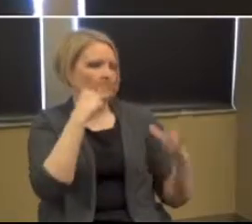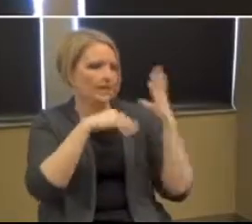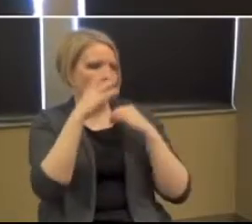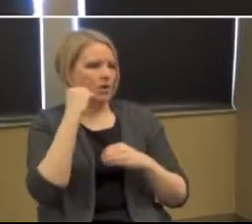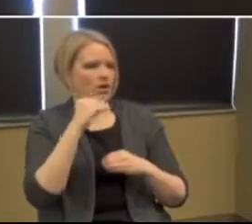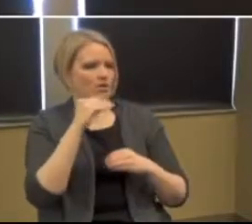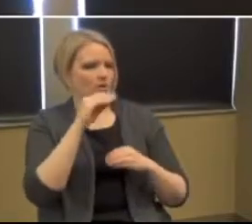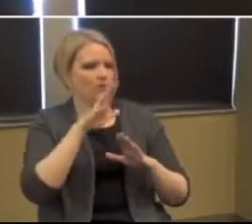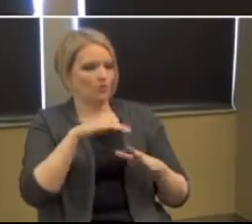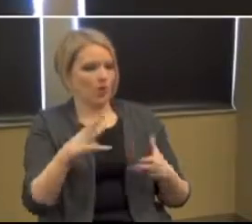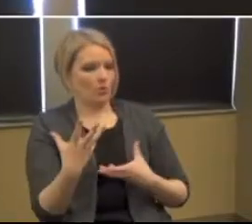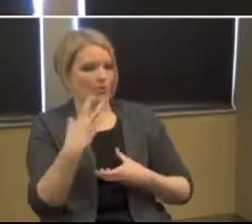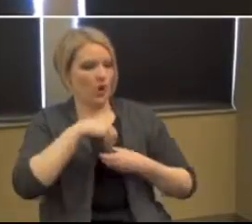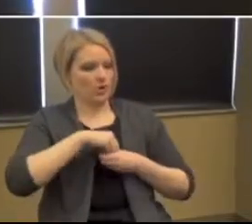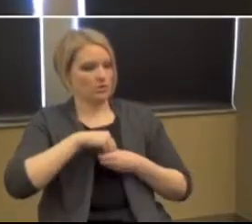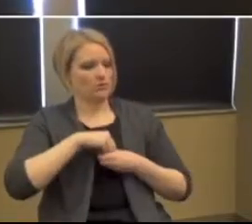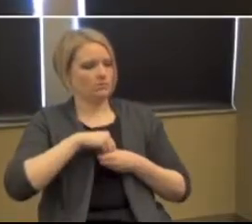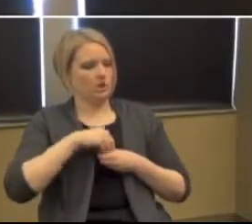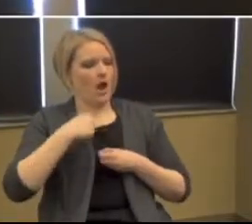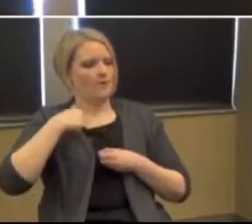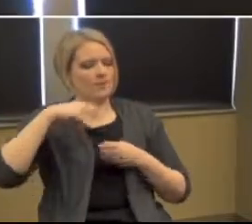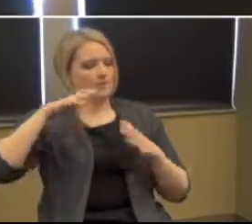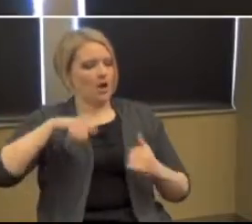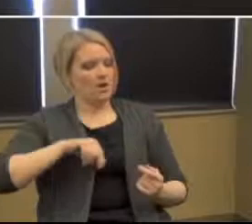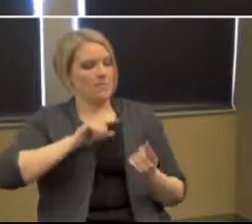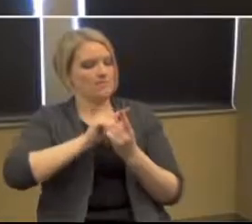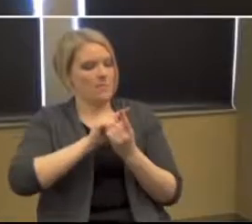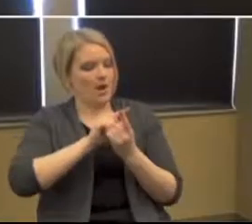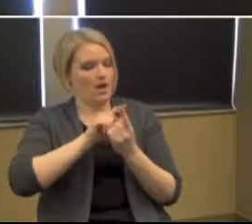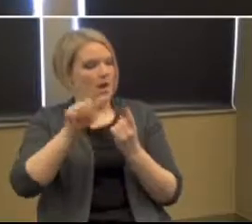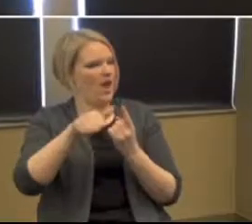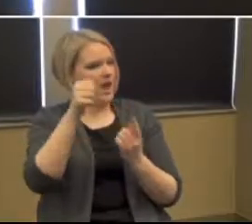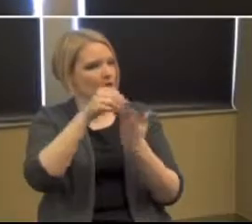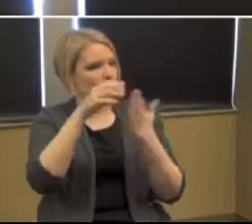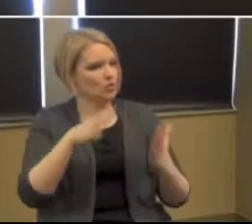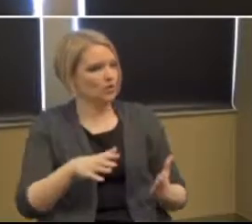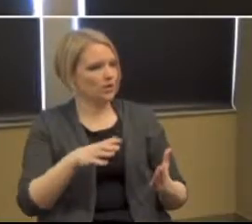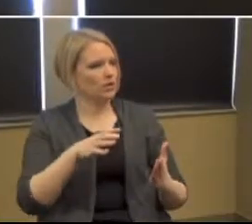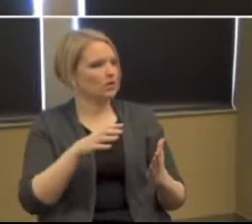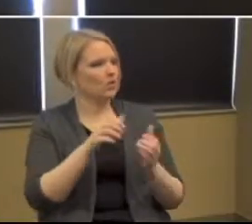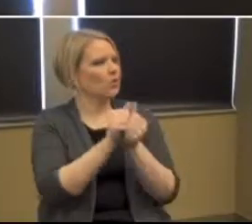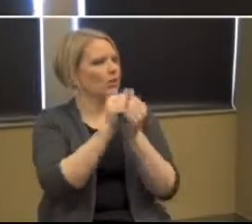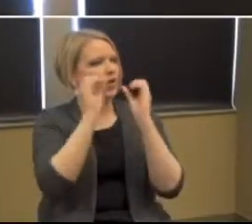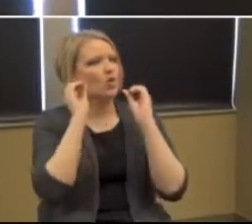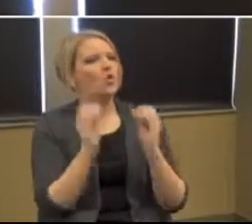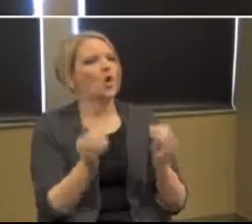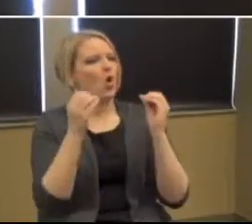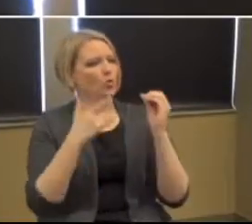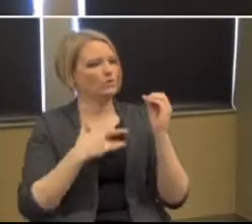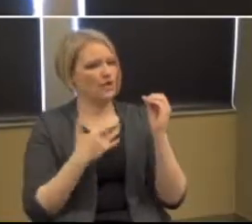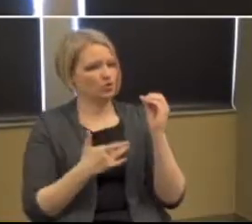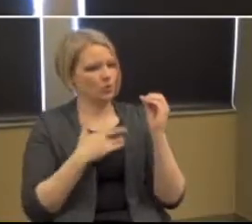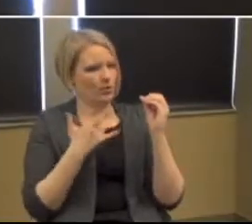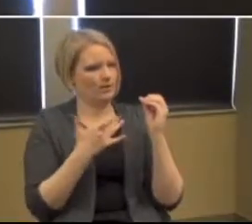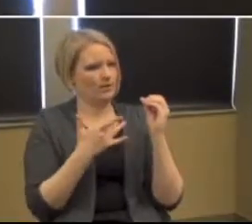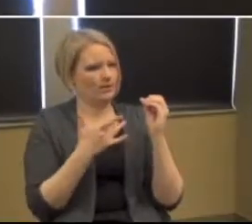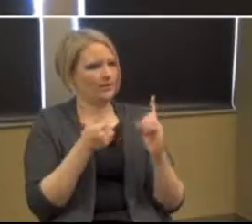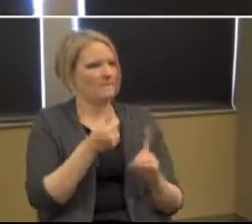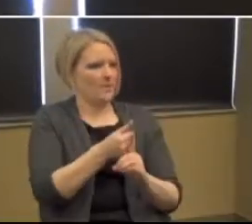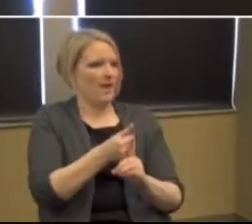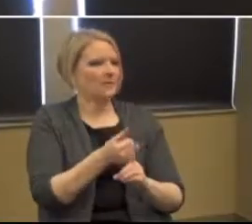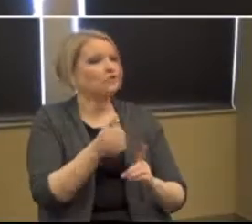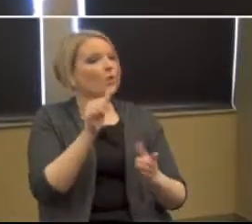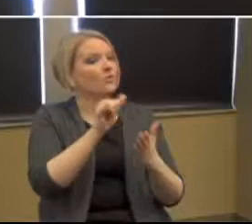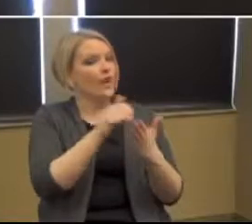has yet to meet a student who was not impacted some way sensory-wise. And so that's something that's really good that